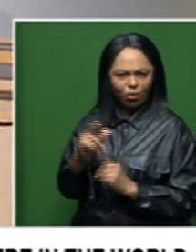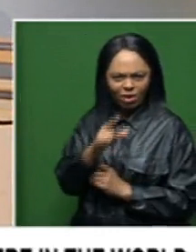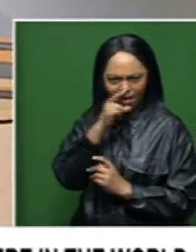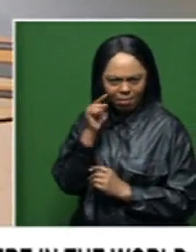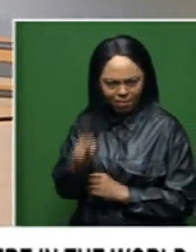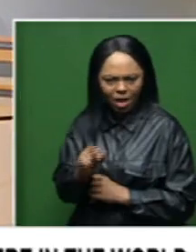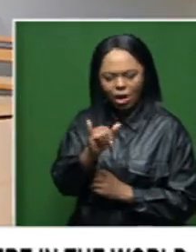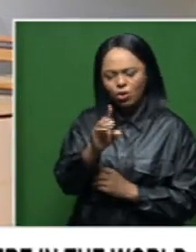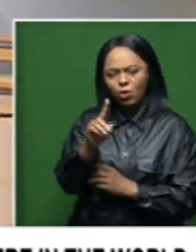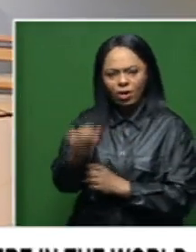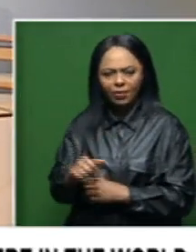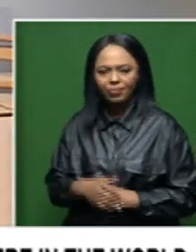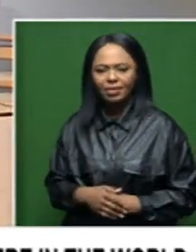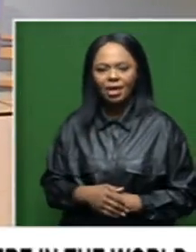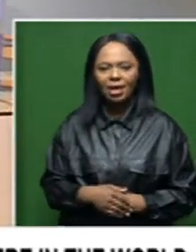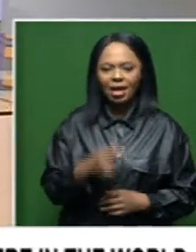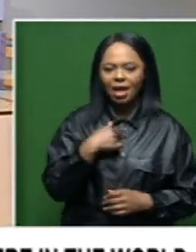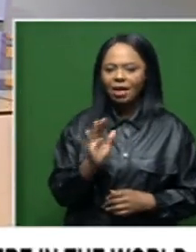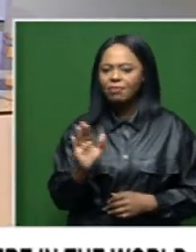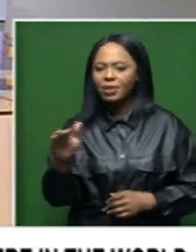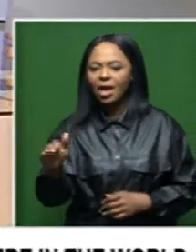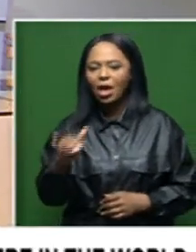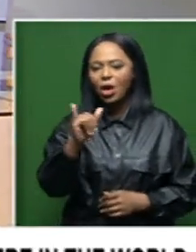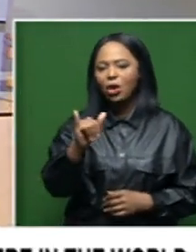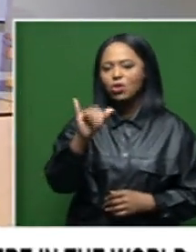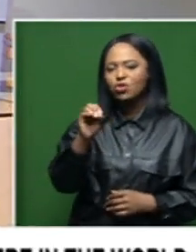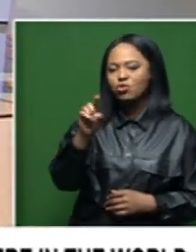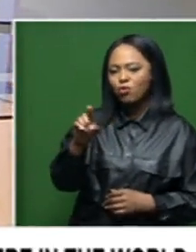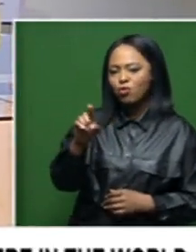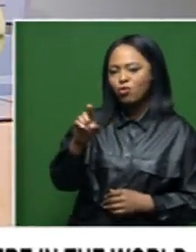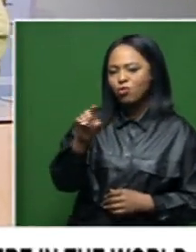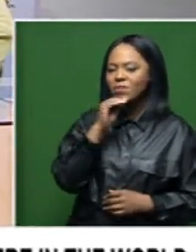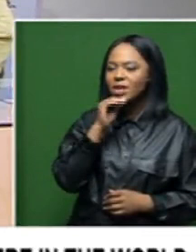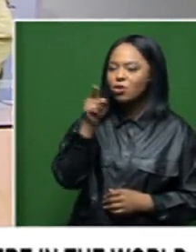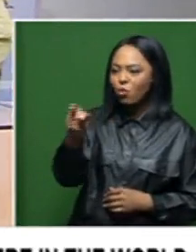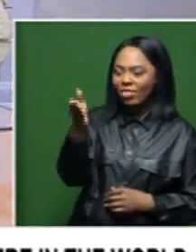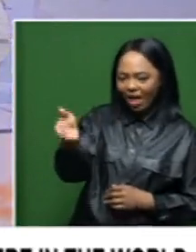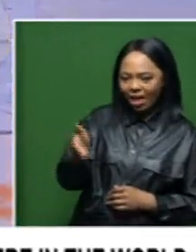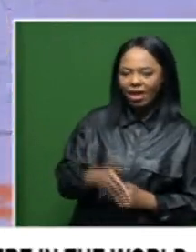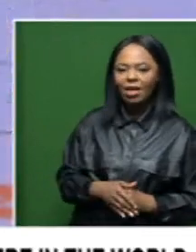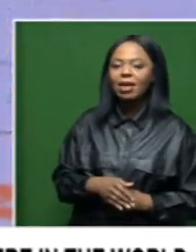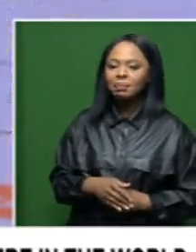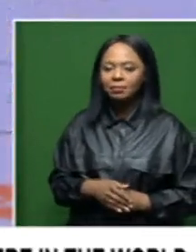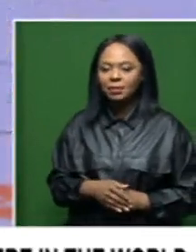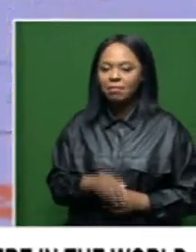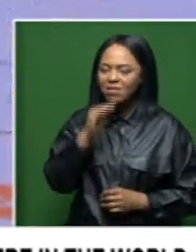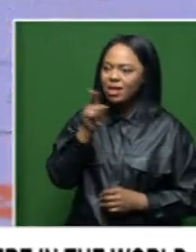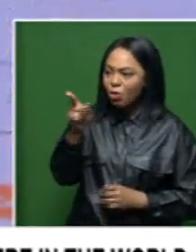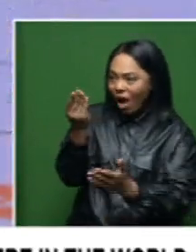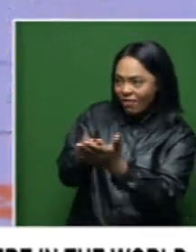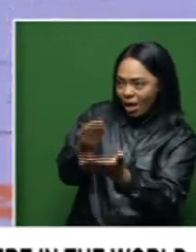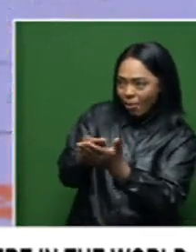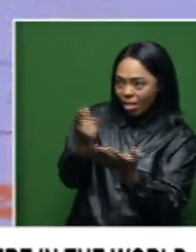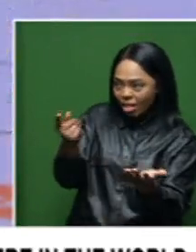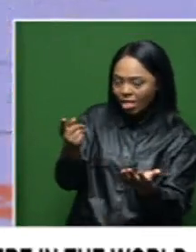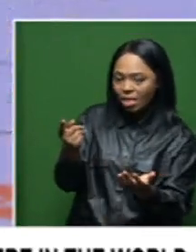Basically, it's me saying, are you there? Can we connect? Right. Are you available, basically? So just YouDeh had that thing,